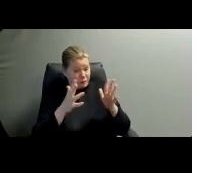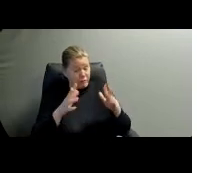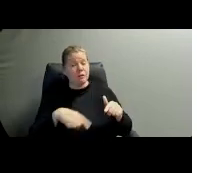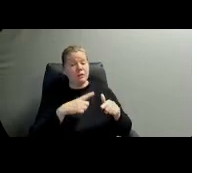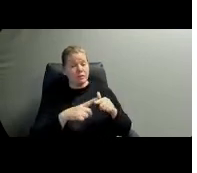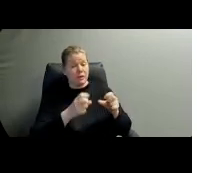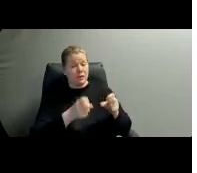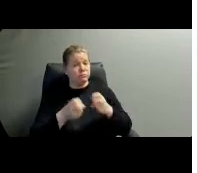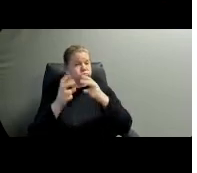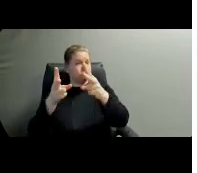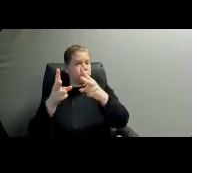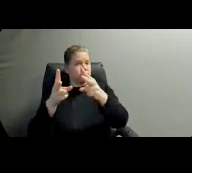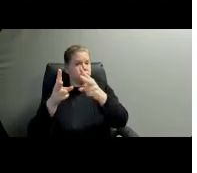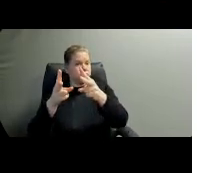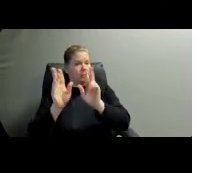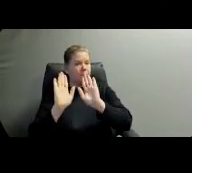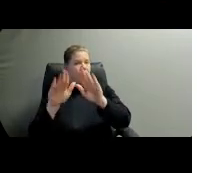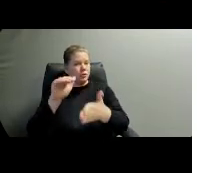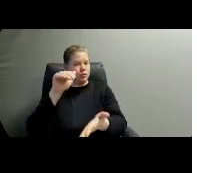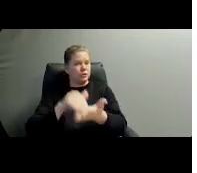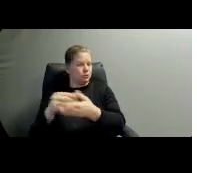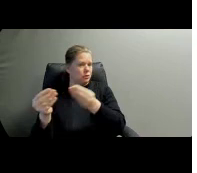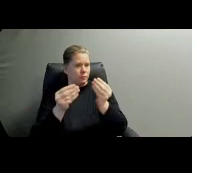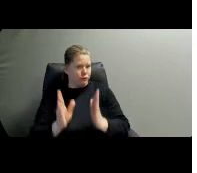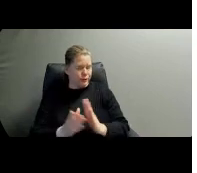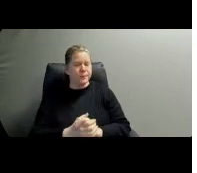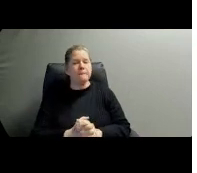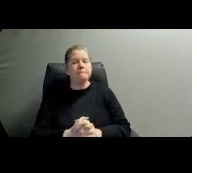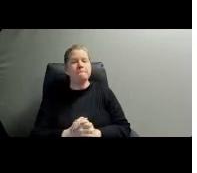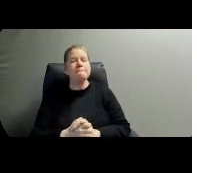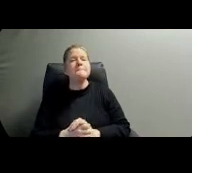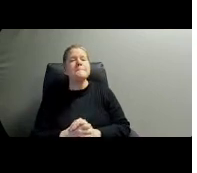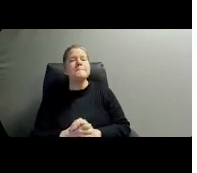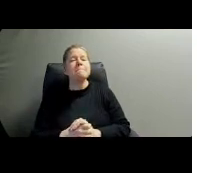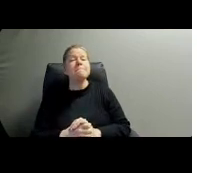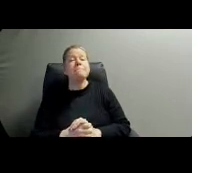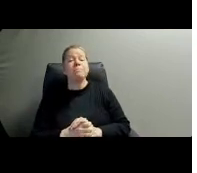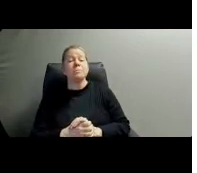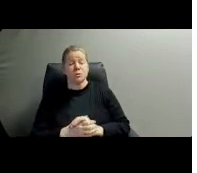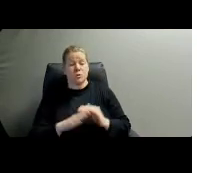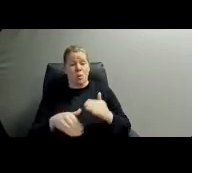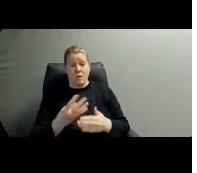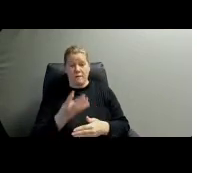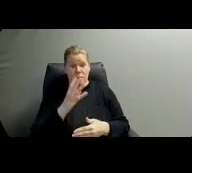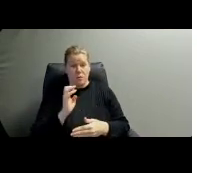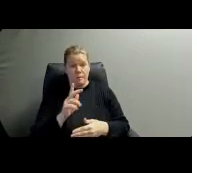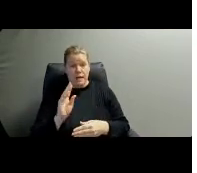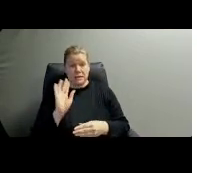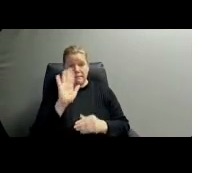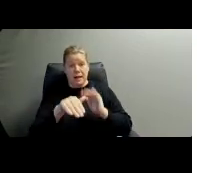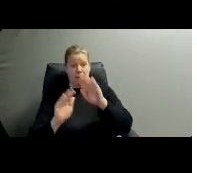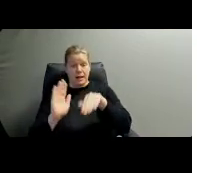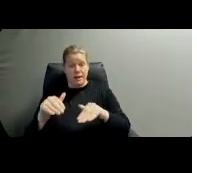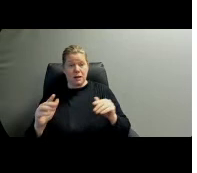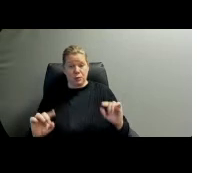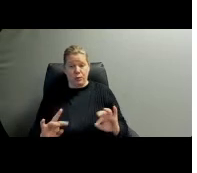send the updated model weights back to the central arbiter. Similarly, all the banks do that. And at the central arbiter level, now